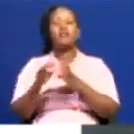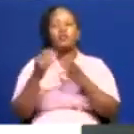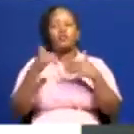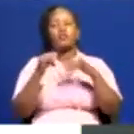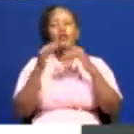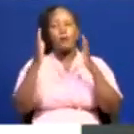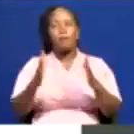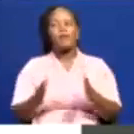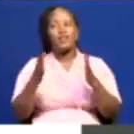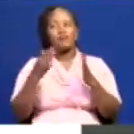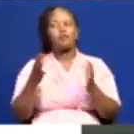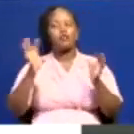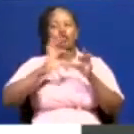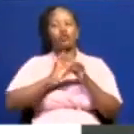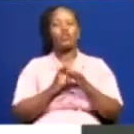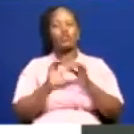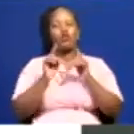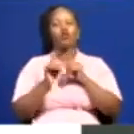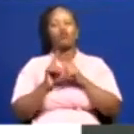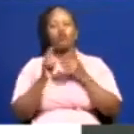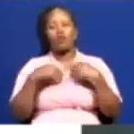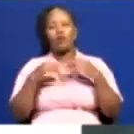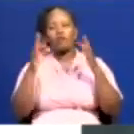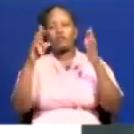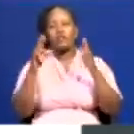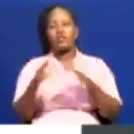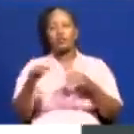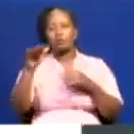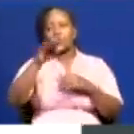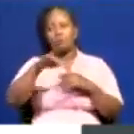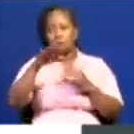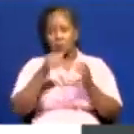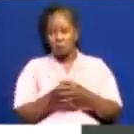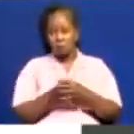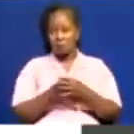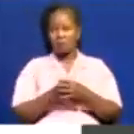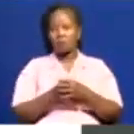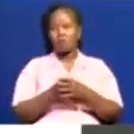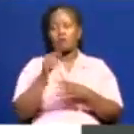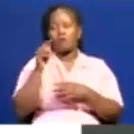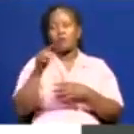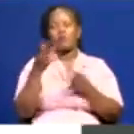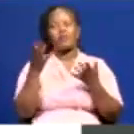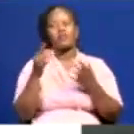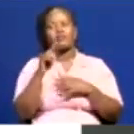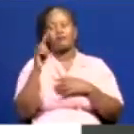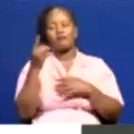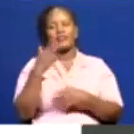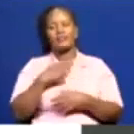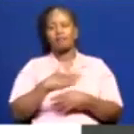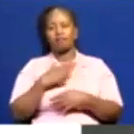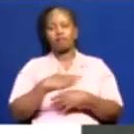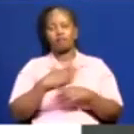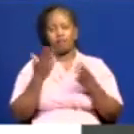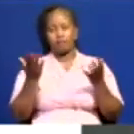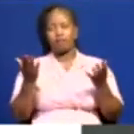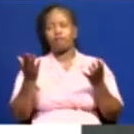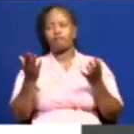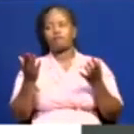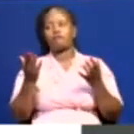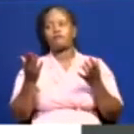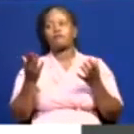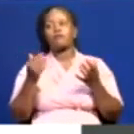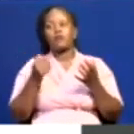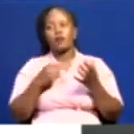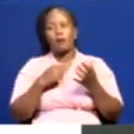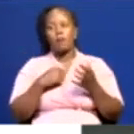akacheza mechi yake ya kwanza ya kimataifa nchini Qatar. It's a dream come true first for me, so I